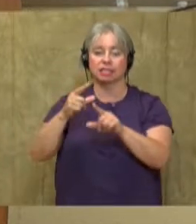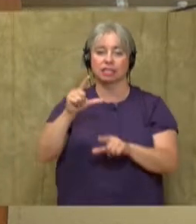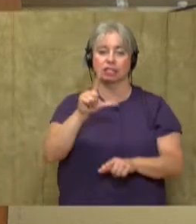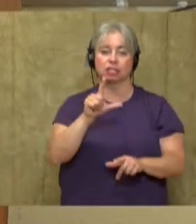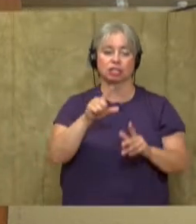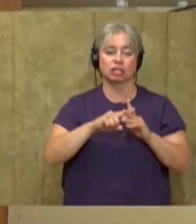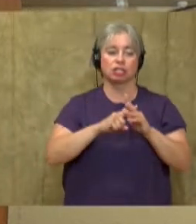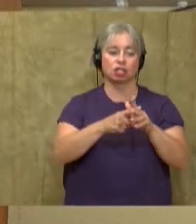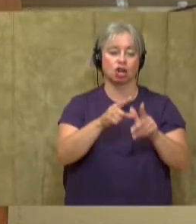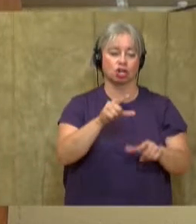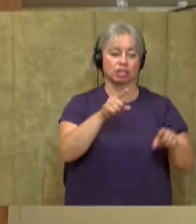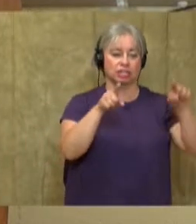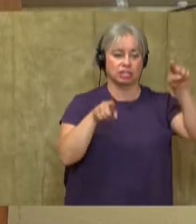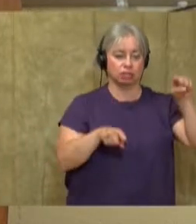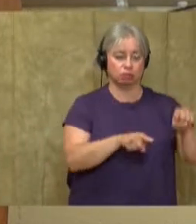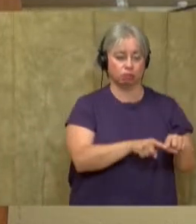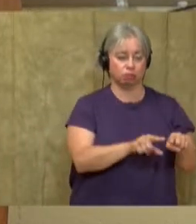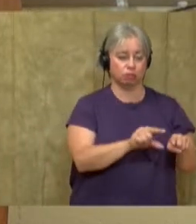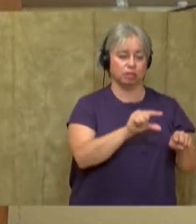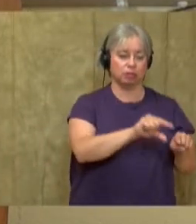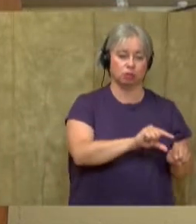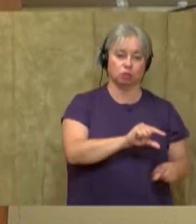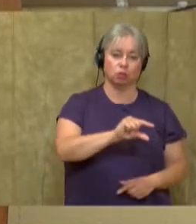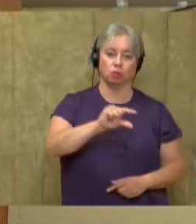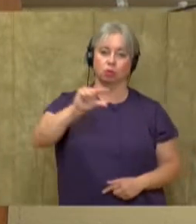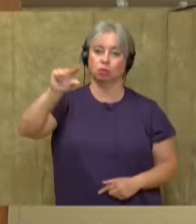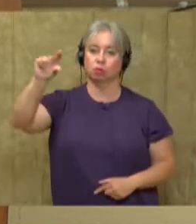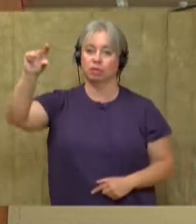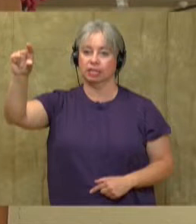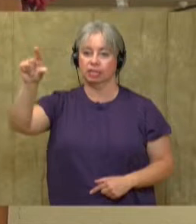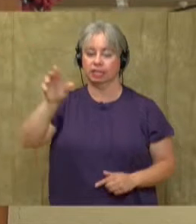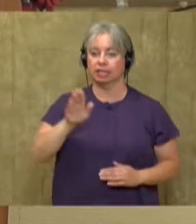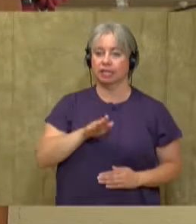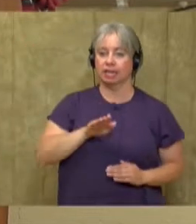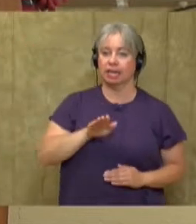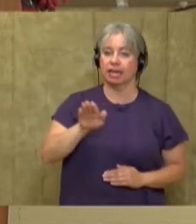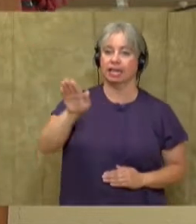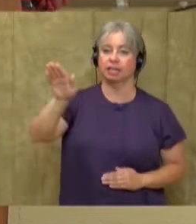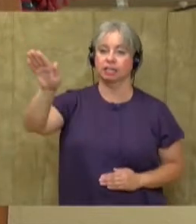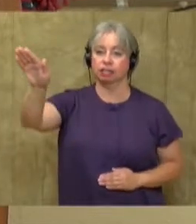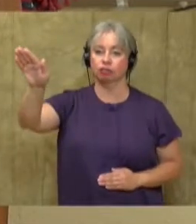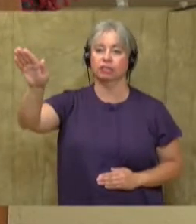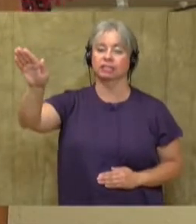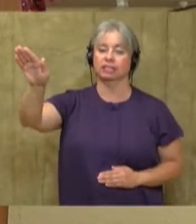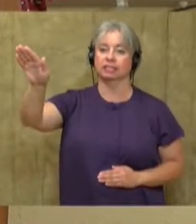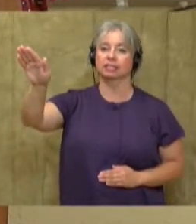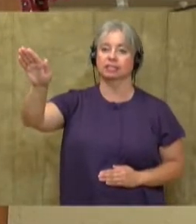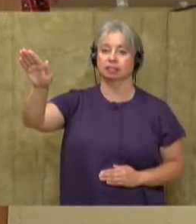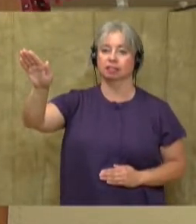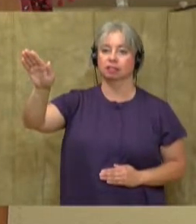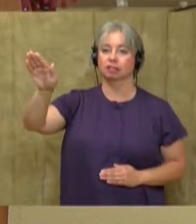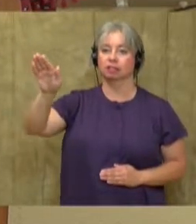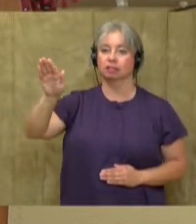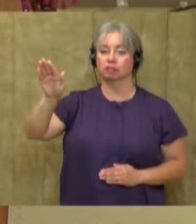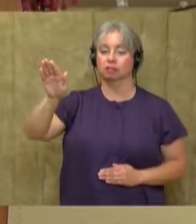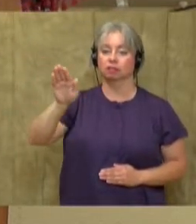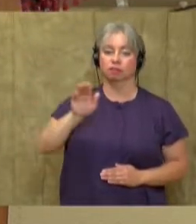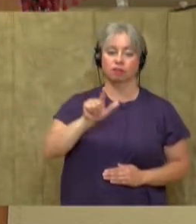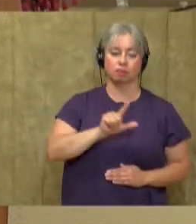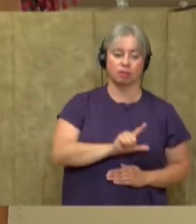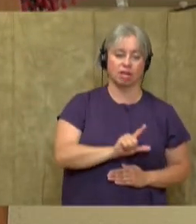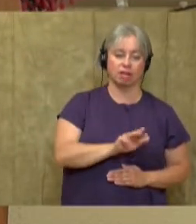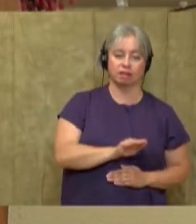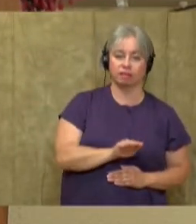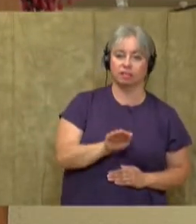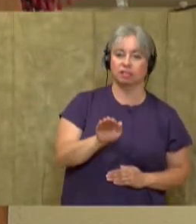starts down and it goes up, which is what we call an incline. It increases from left to right. So that